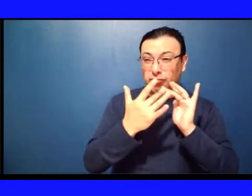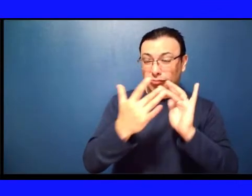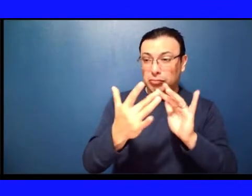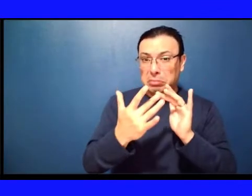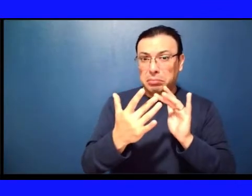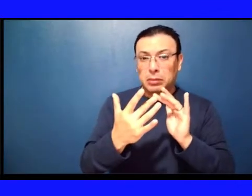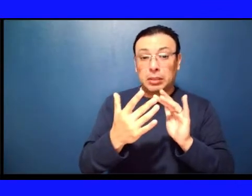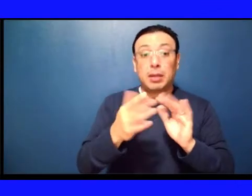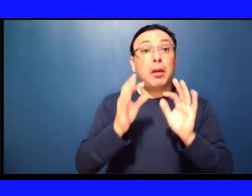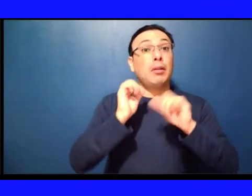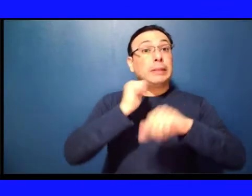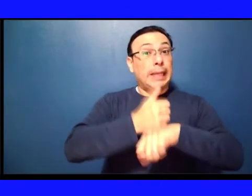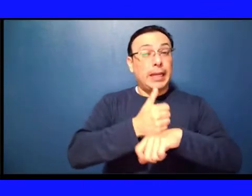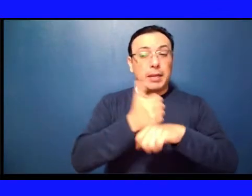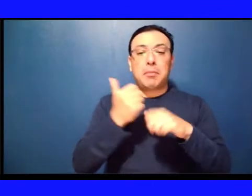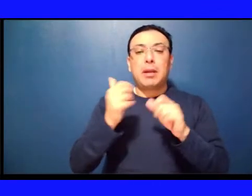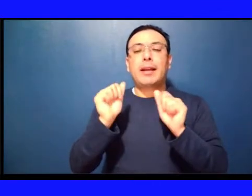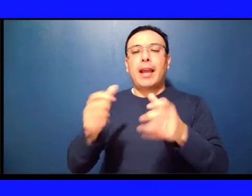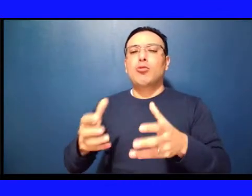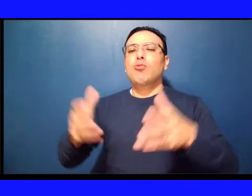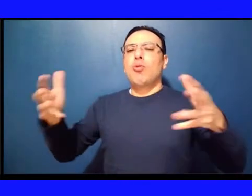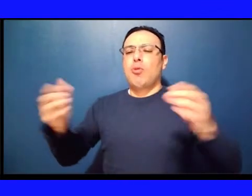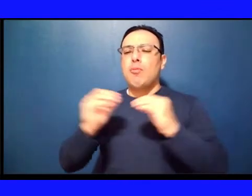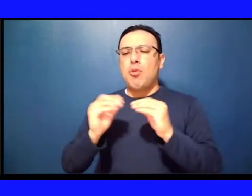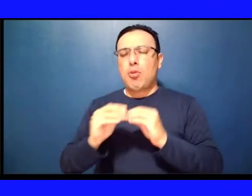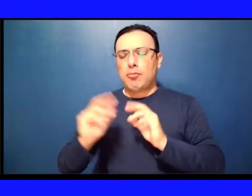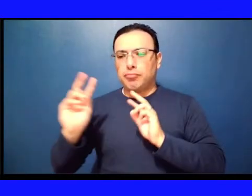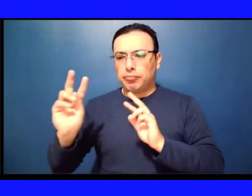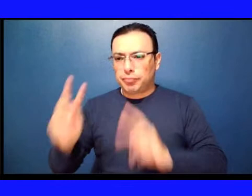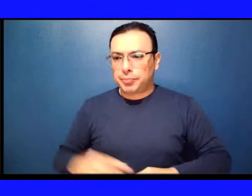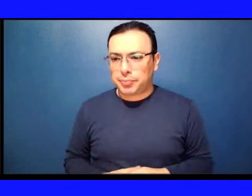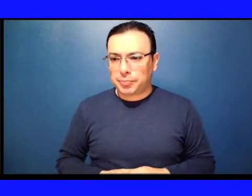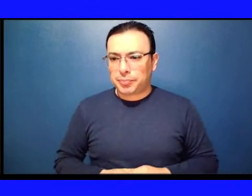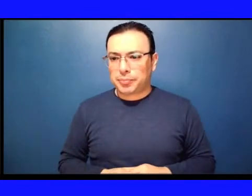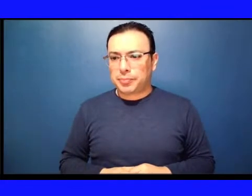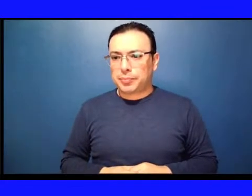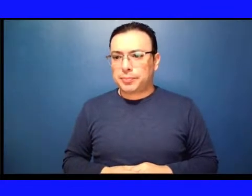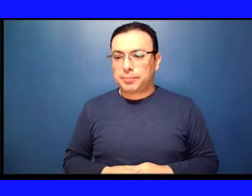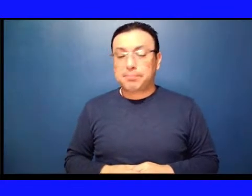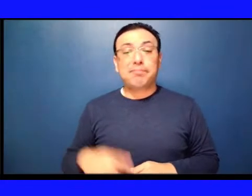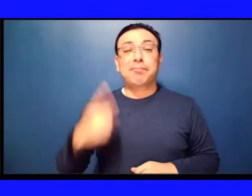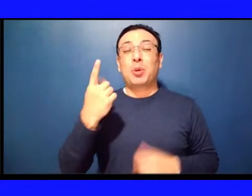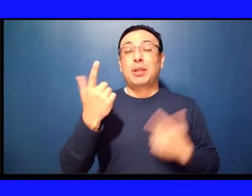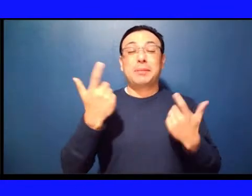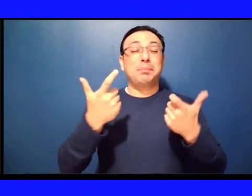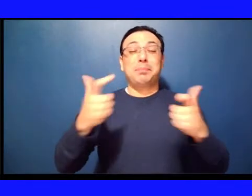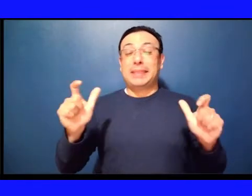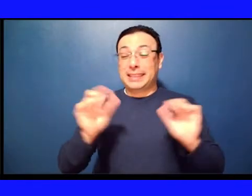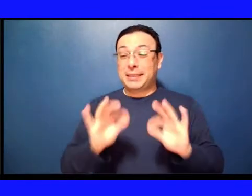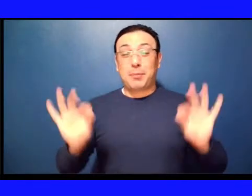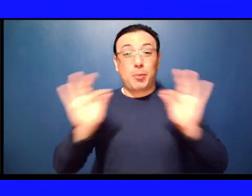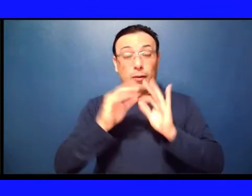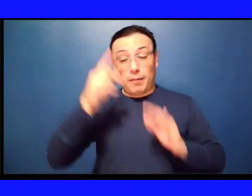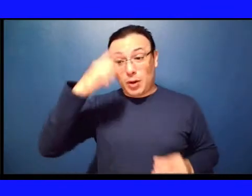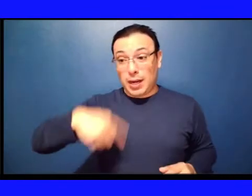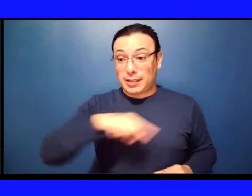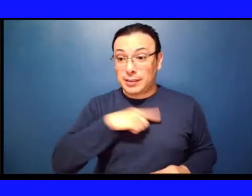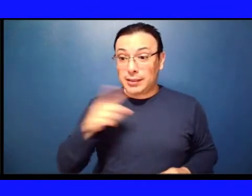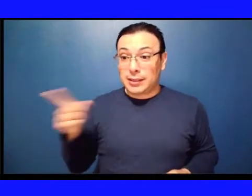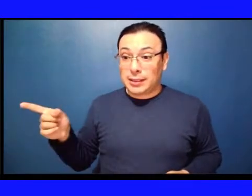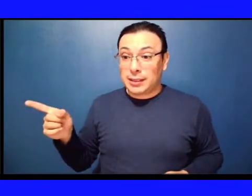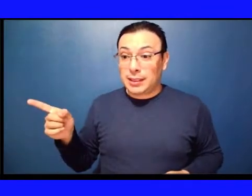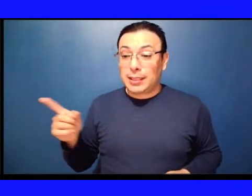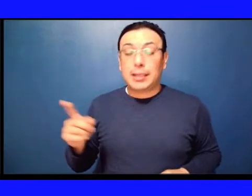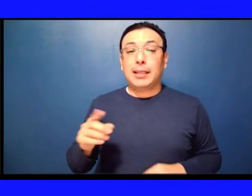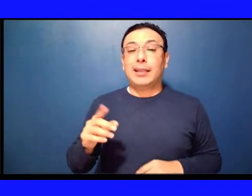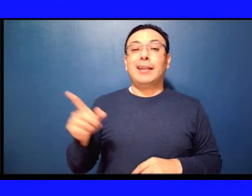key operational improvements. This year, community care is doing many of the same things, and a lot of continued room